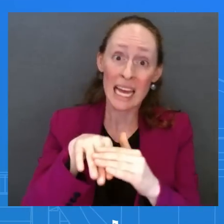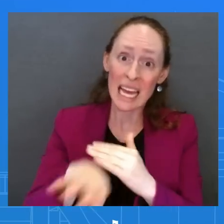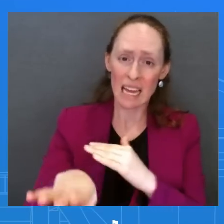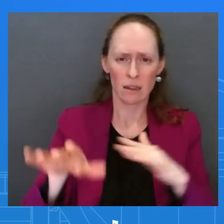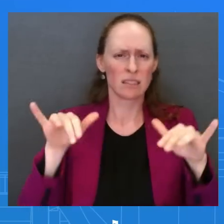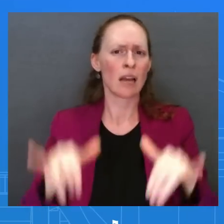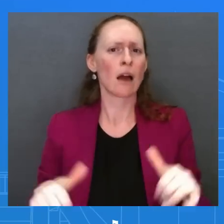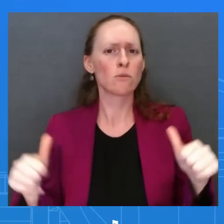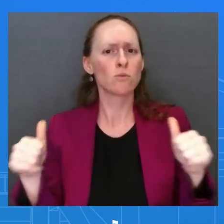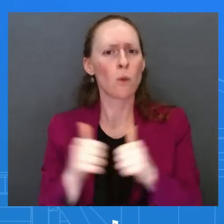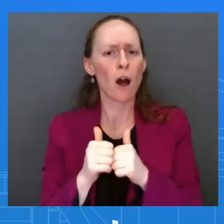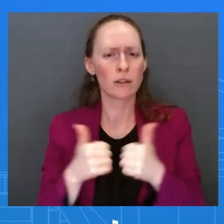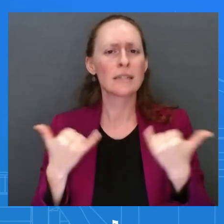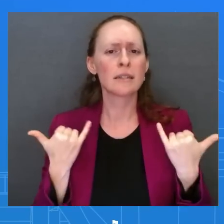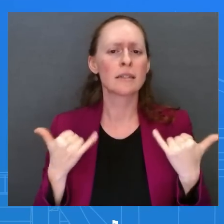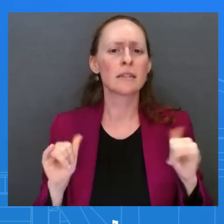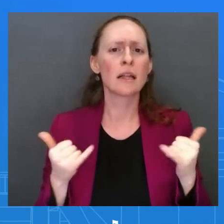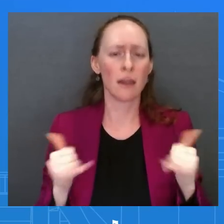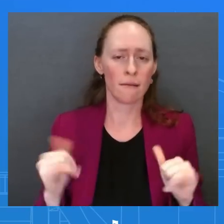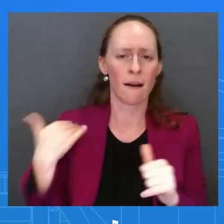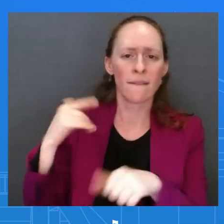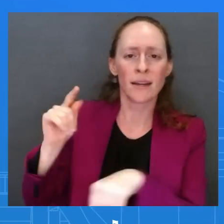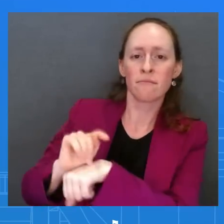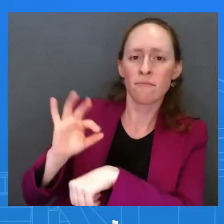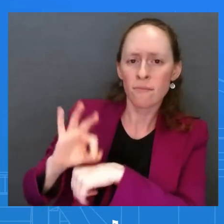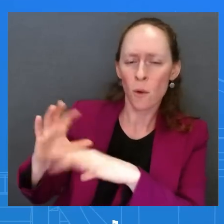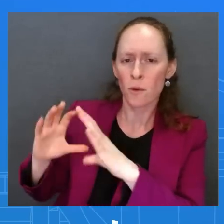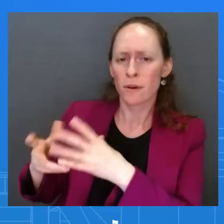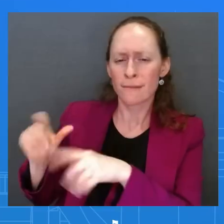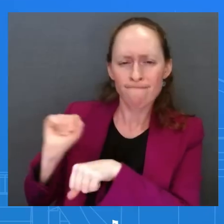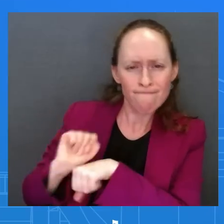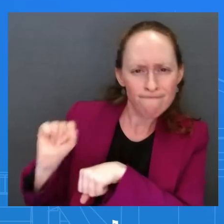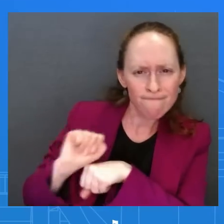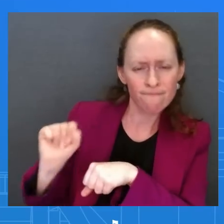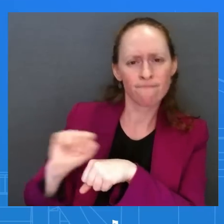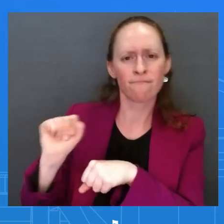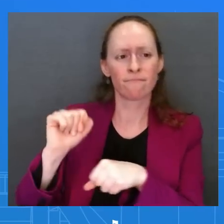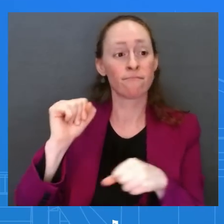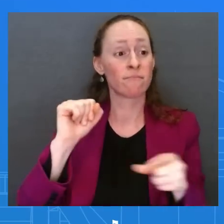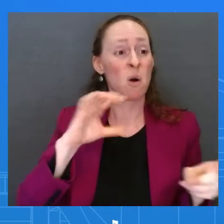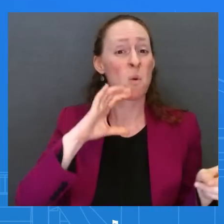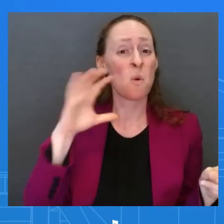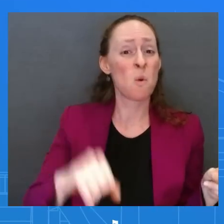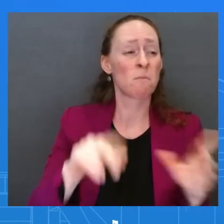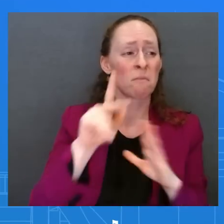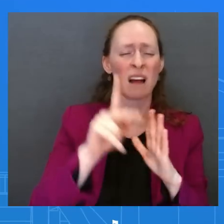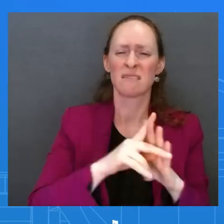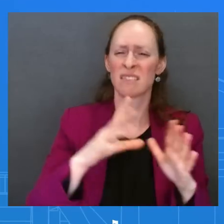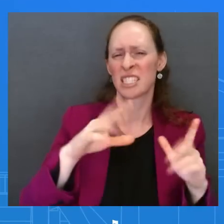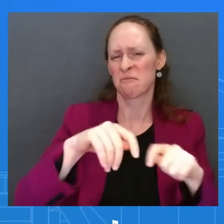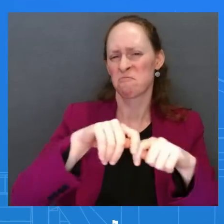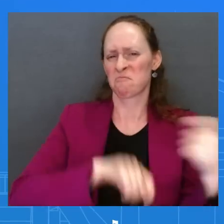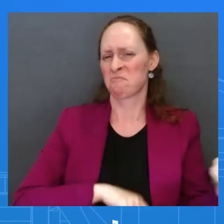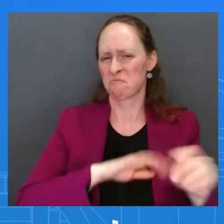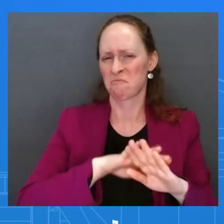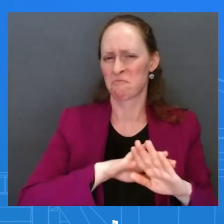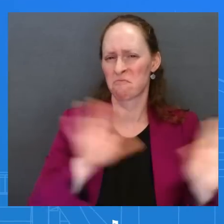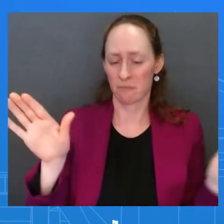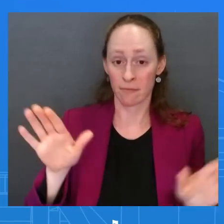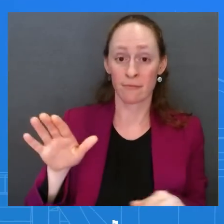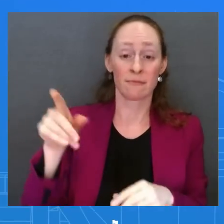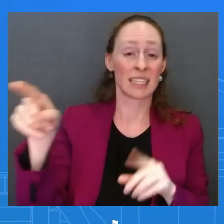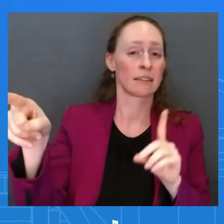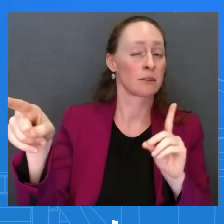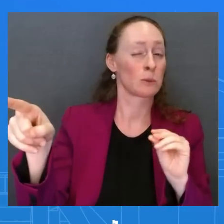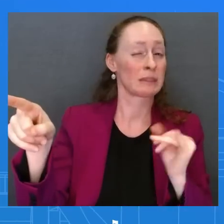apart, ending that policy, I think speaks for itself. I'm just not going to get into the Department of Justice and what they're doing. Two questions